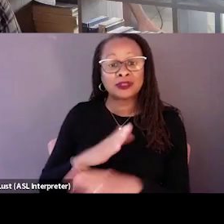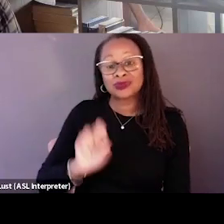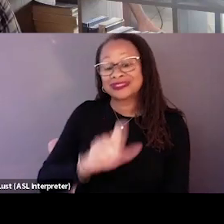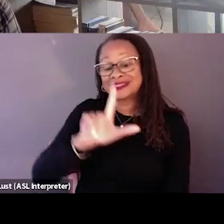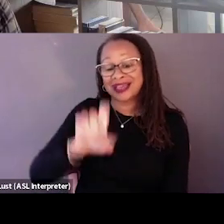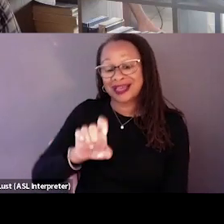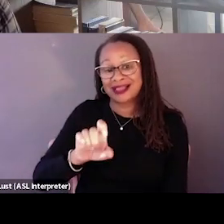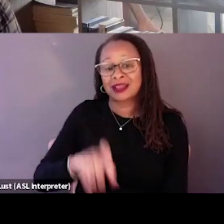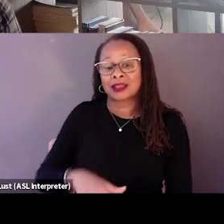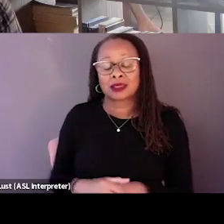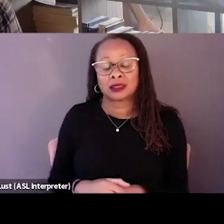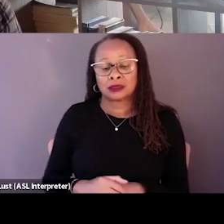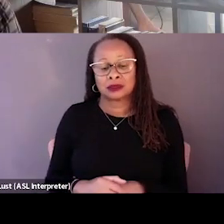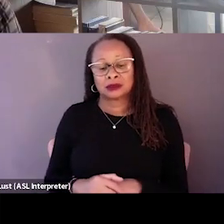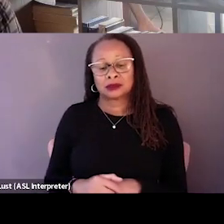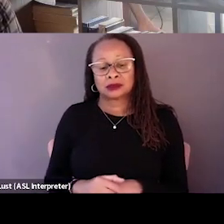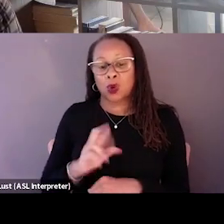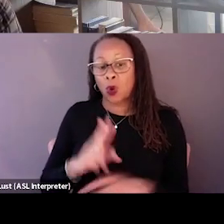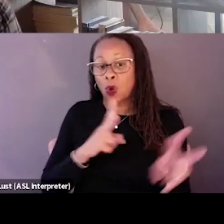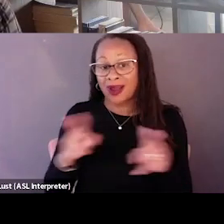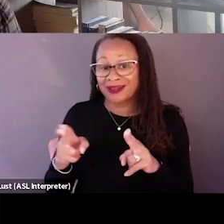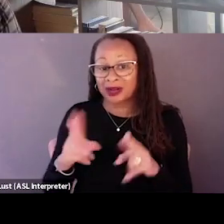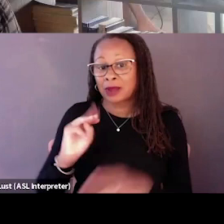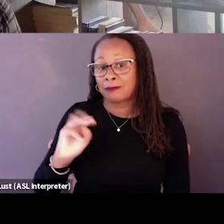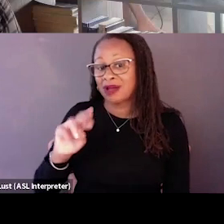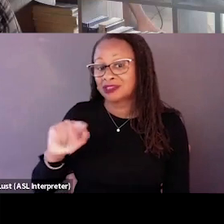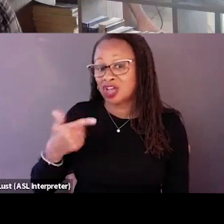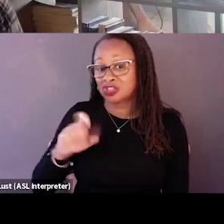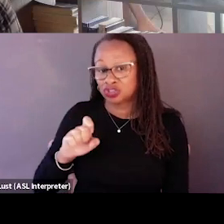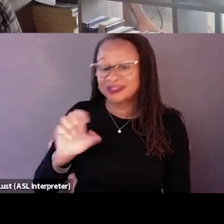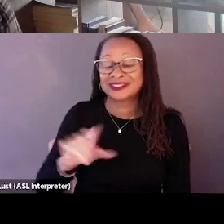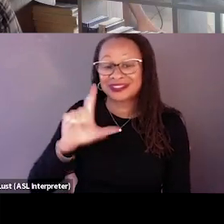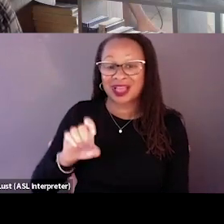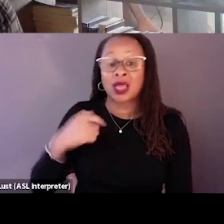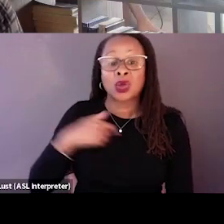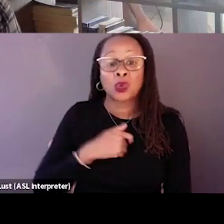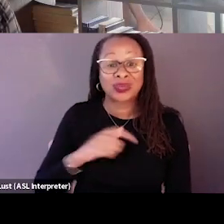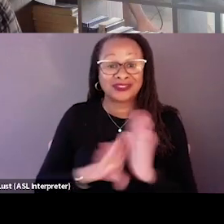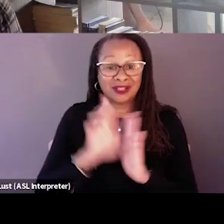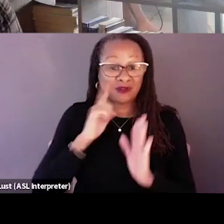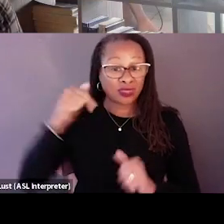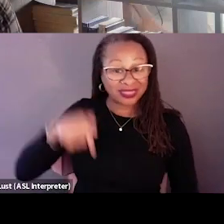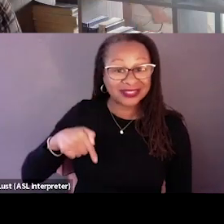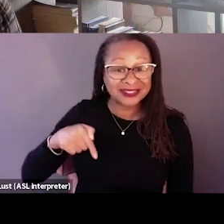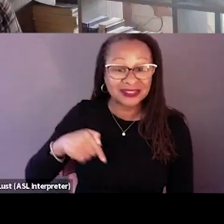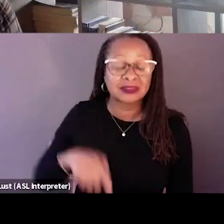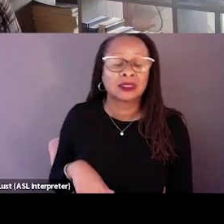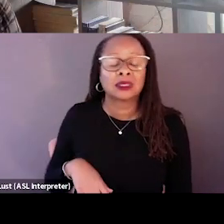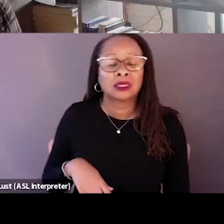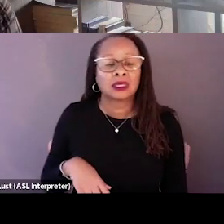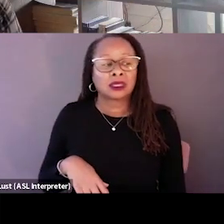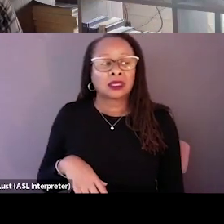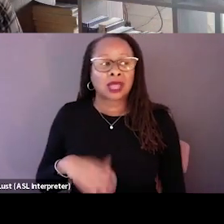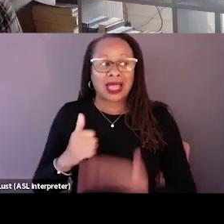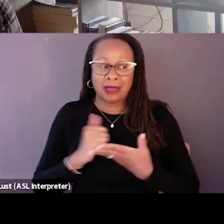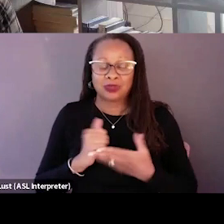style or editing montage style that we developed for this helped us with